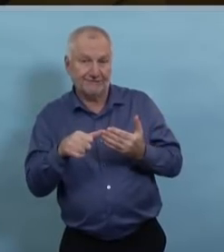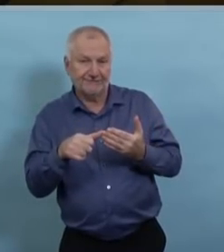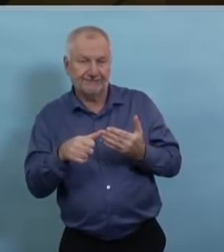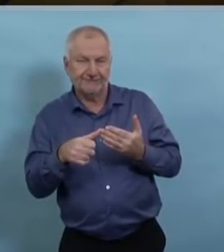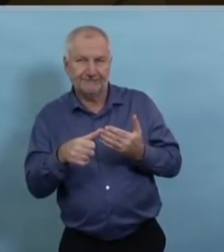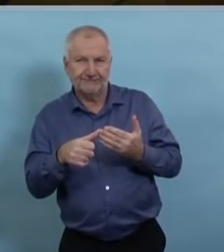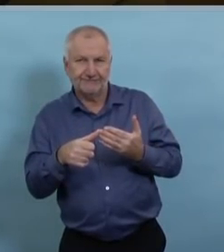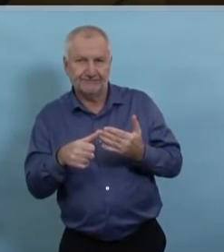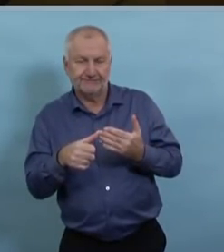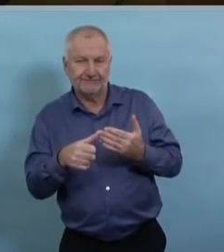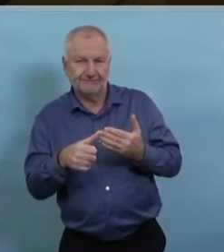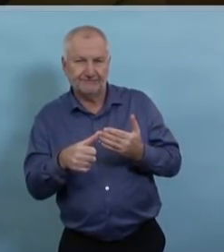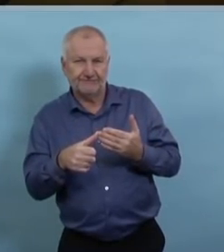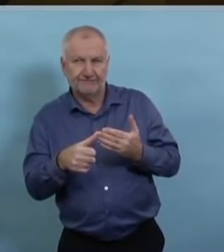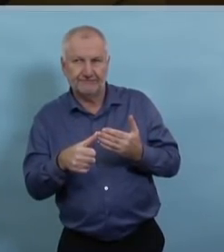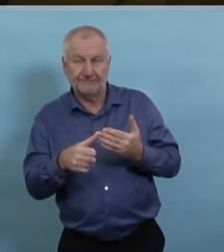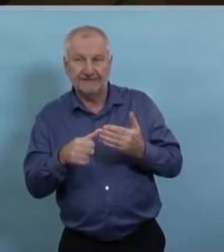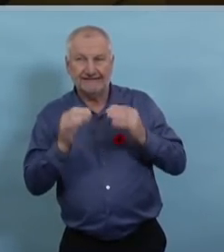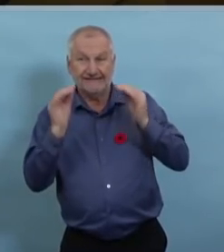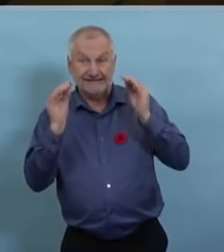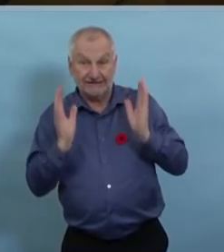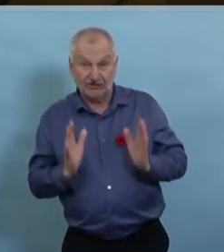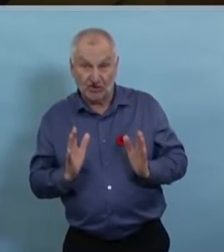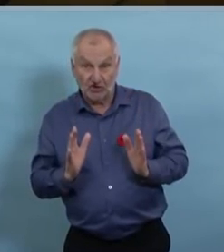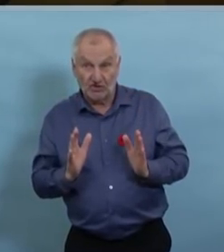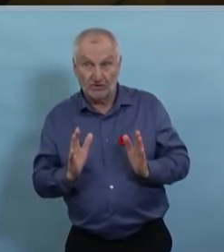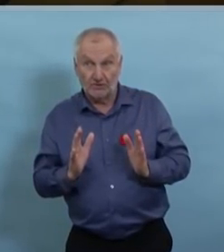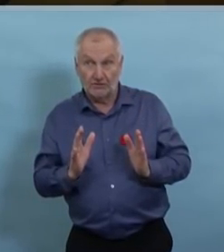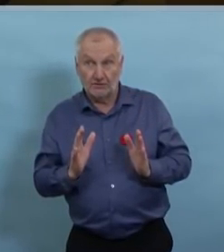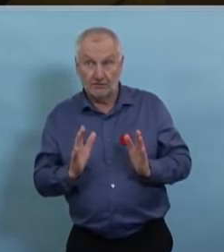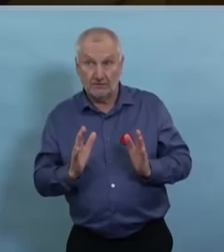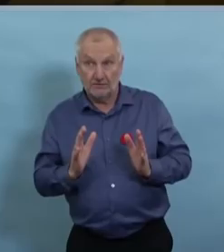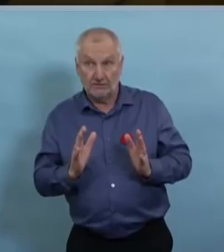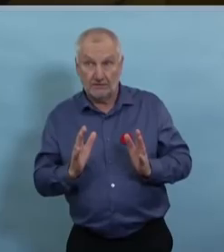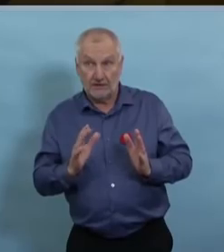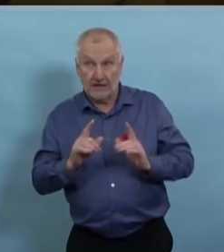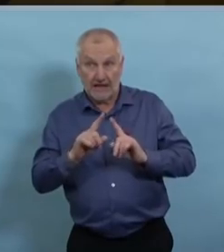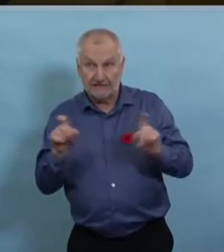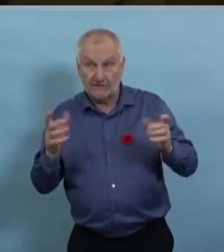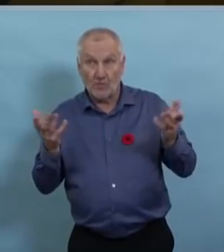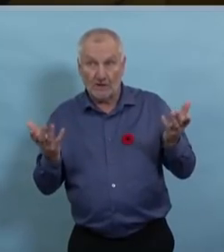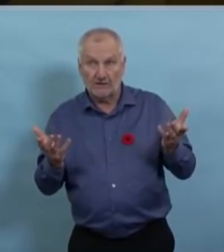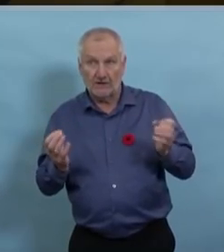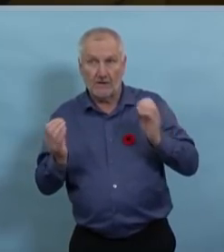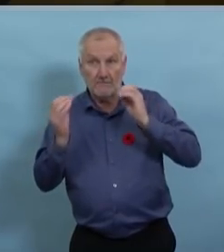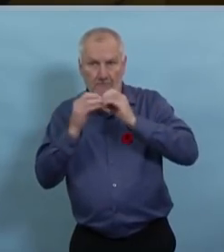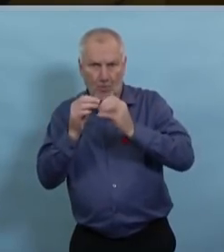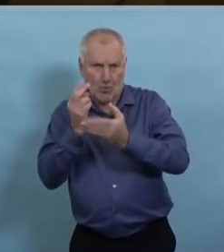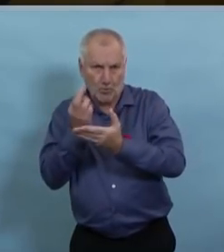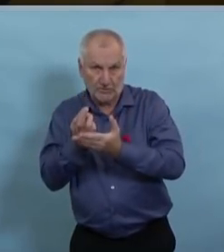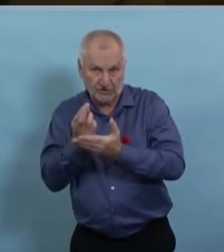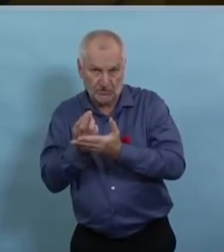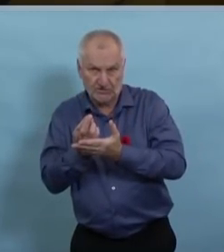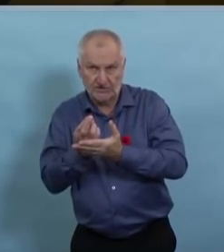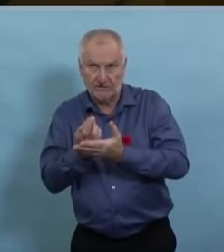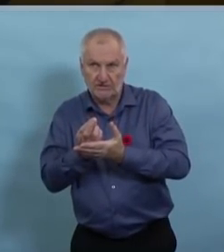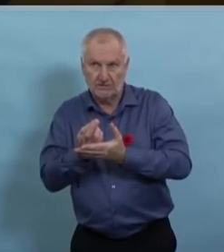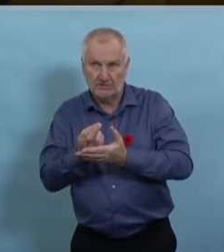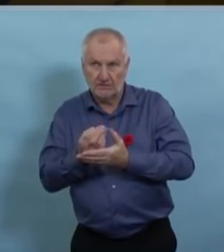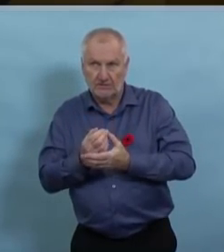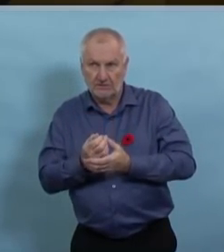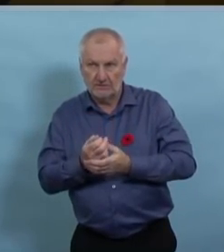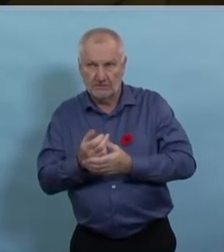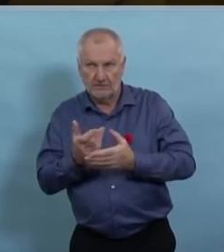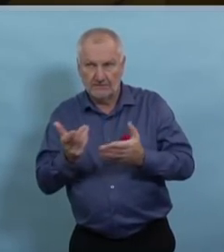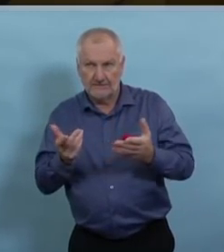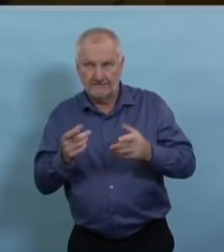the teachers are asking for more resources. Obviously, this is more resources, but not more teachers in the actual system, in school